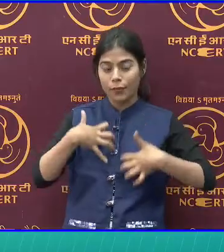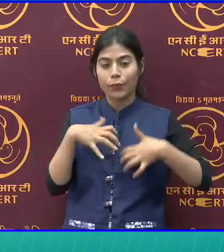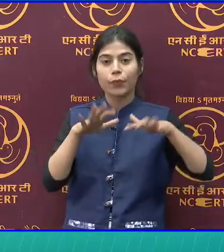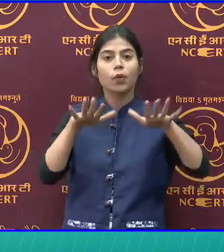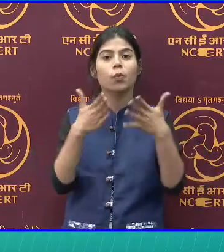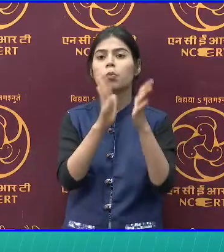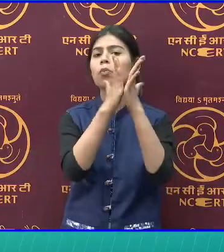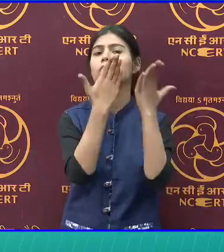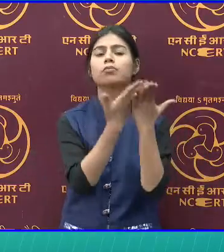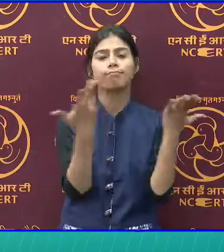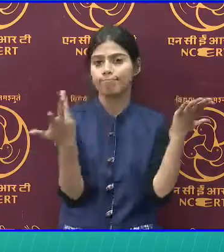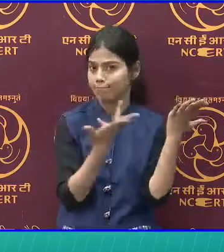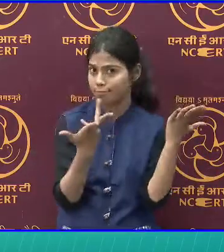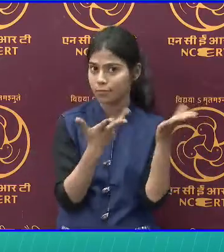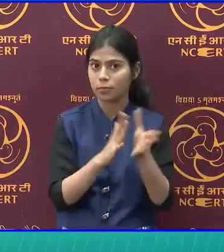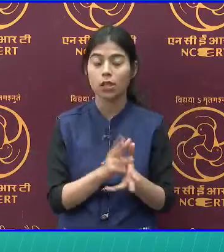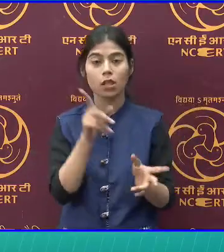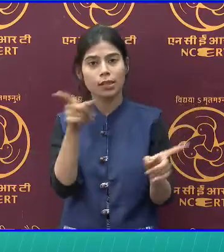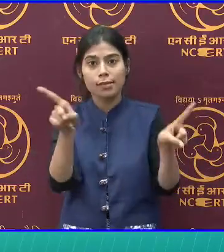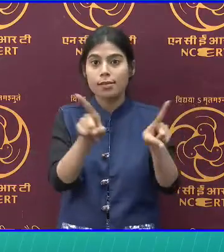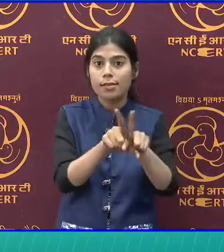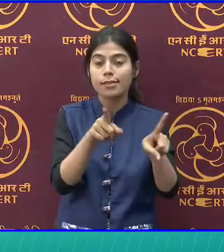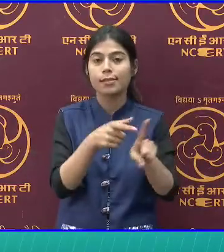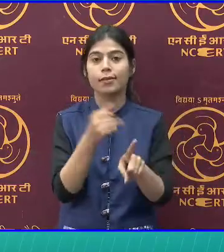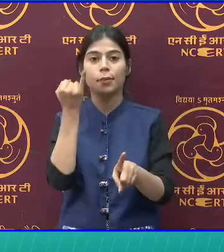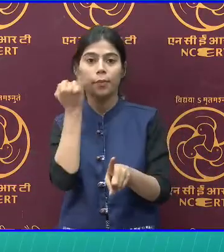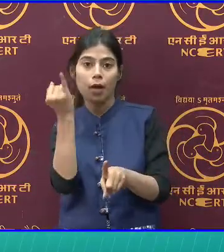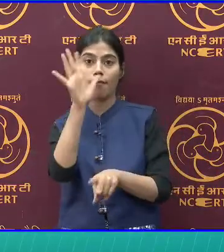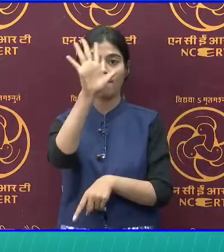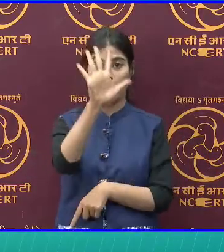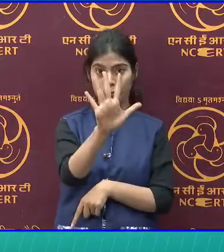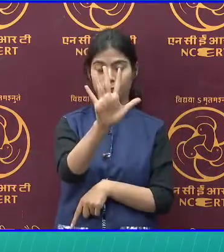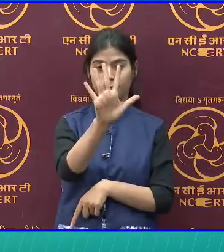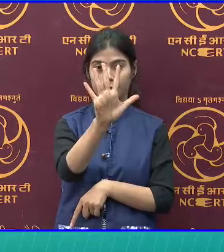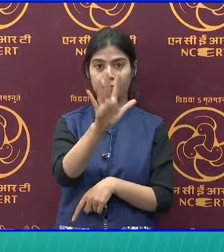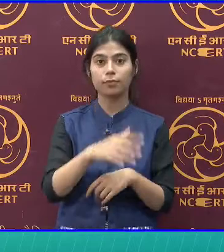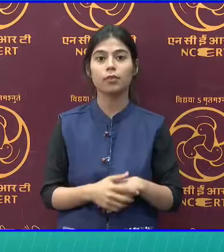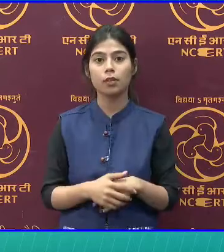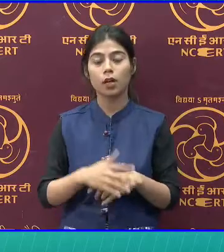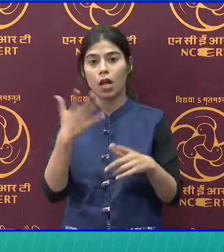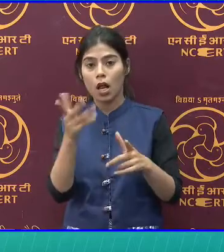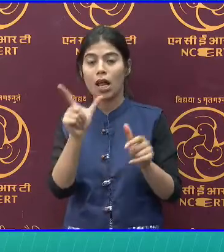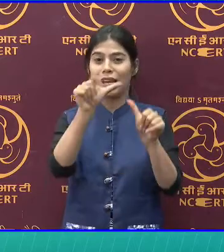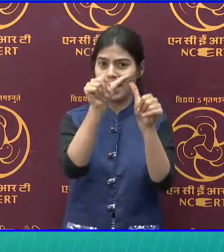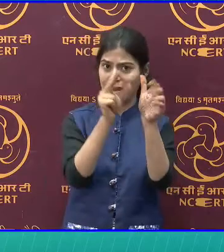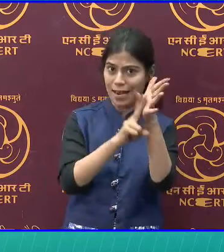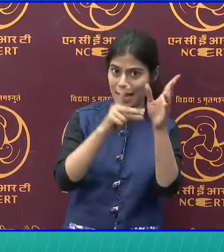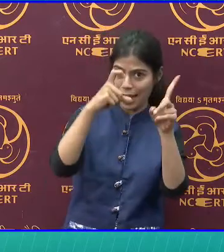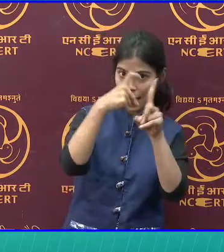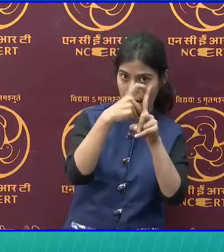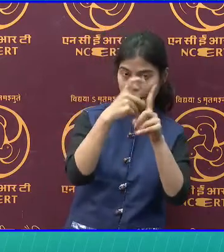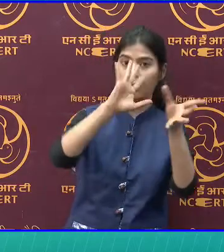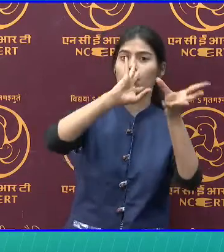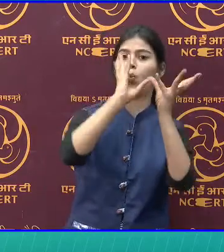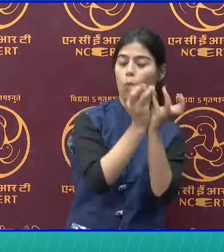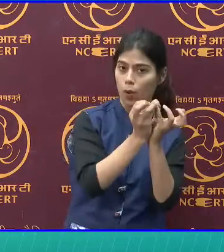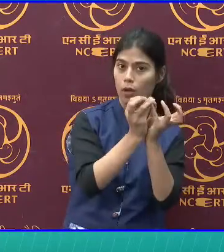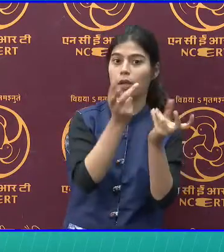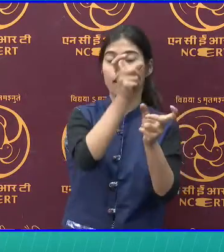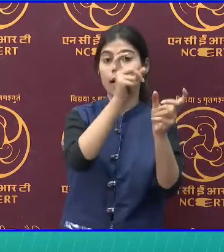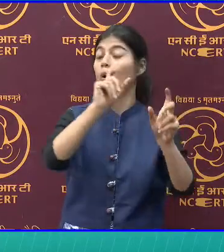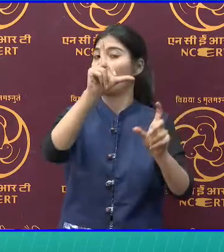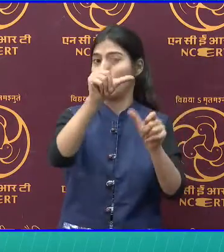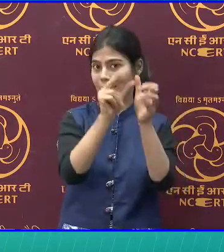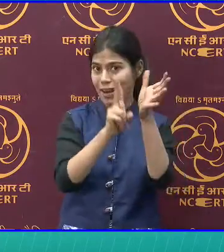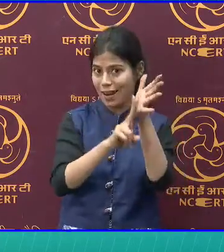this book, the same theme of 5 themes, the land and the world, the land and the people,